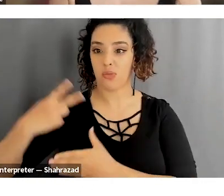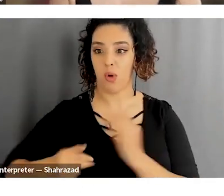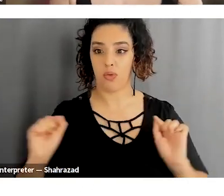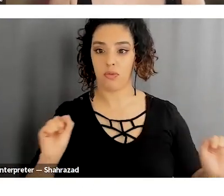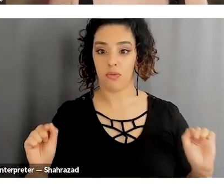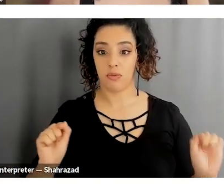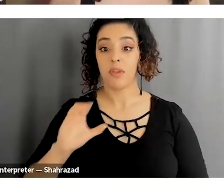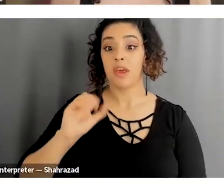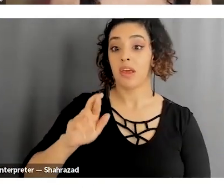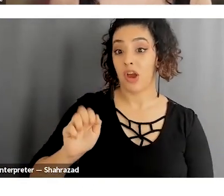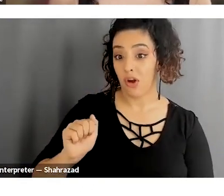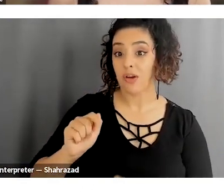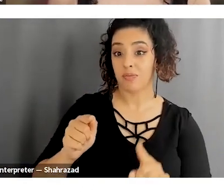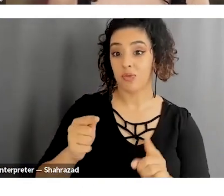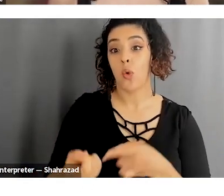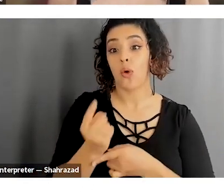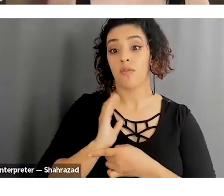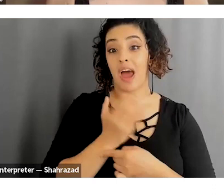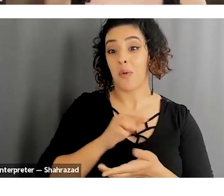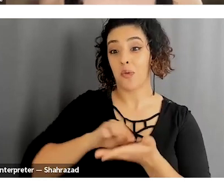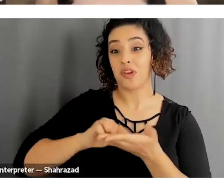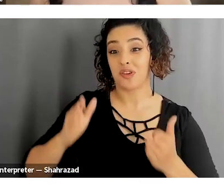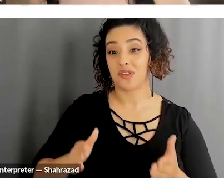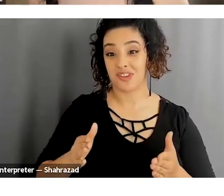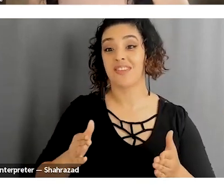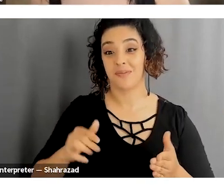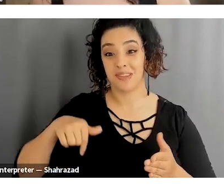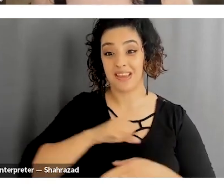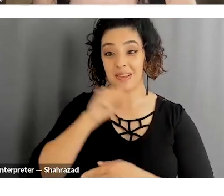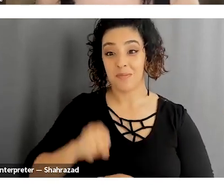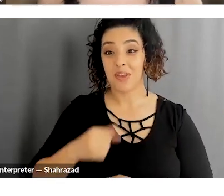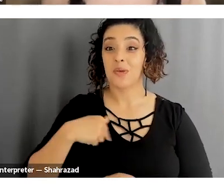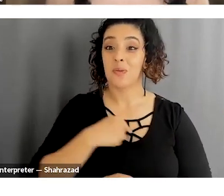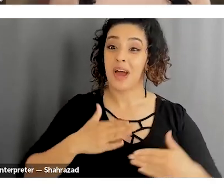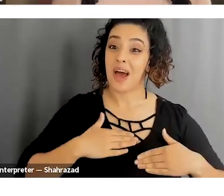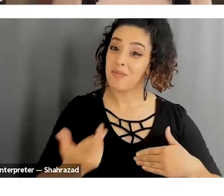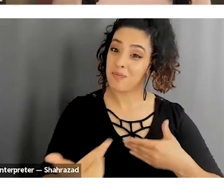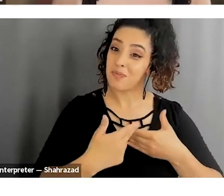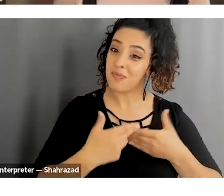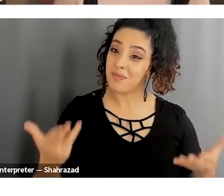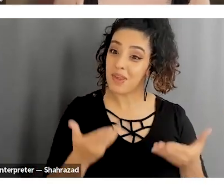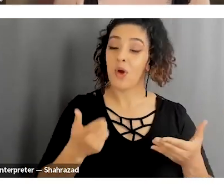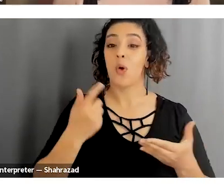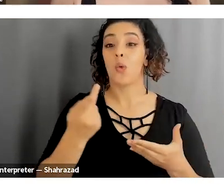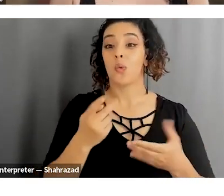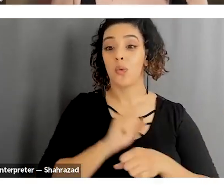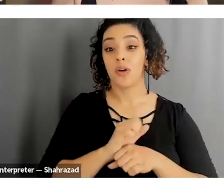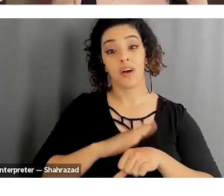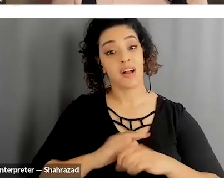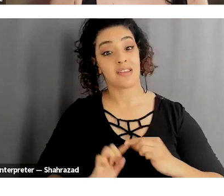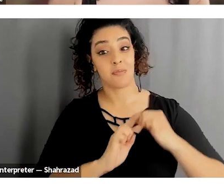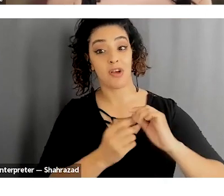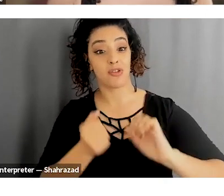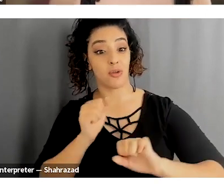this semester. We're so excited to have you, Cara. And we are also working on a special collaboration together that is going to be launched